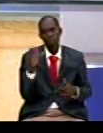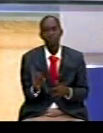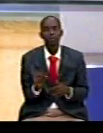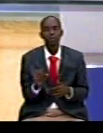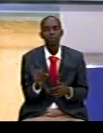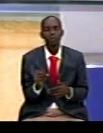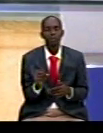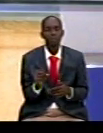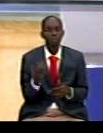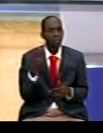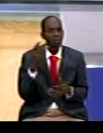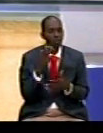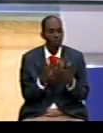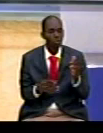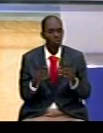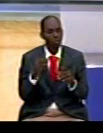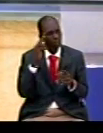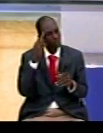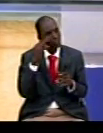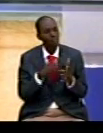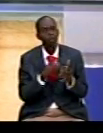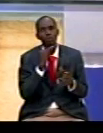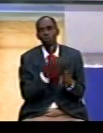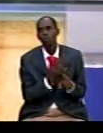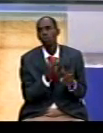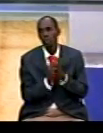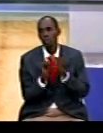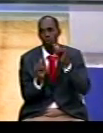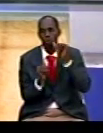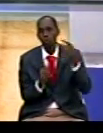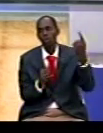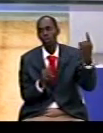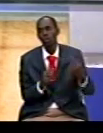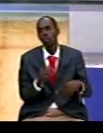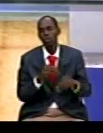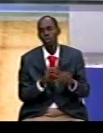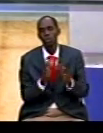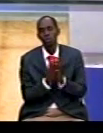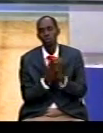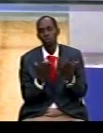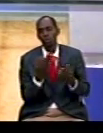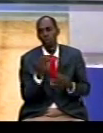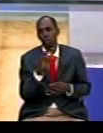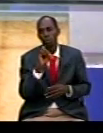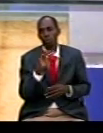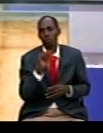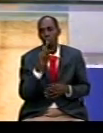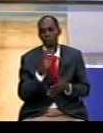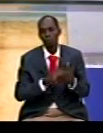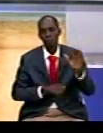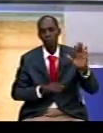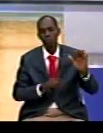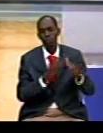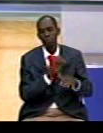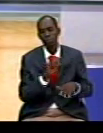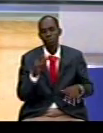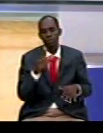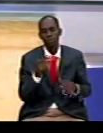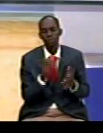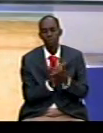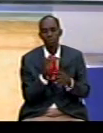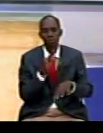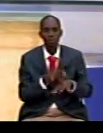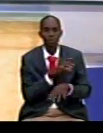people think it's only this woman we're reading about in Mark chapter 5 that touched him. But many other